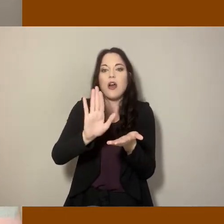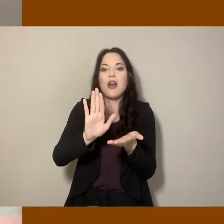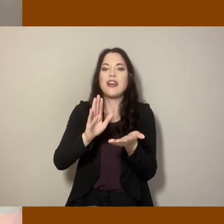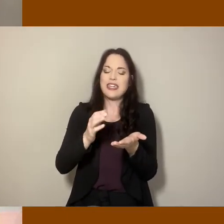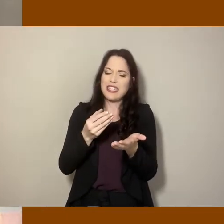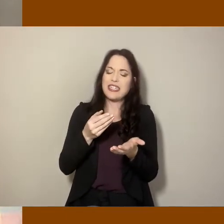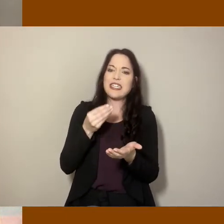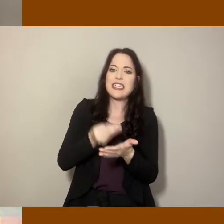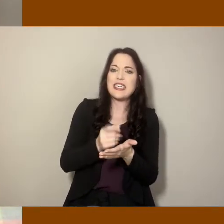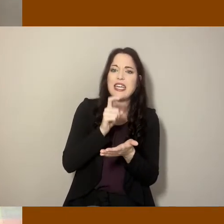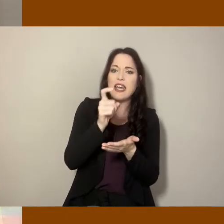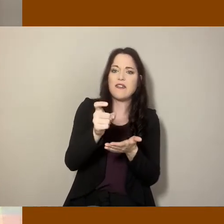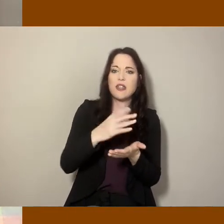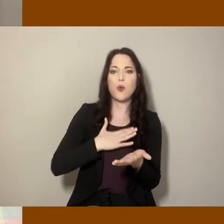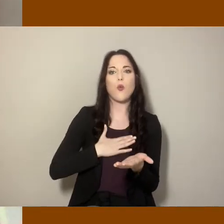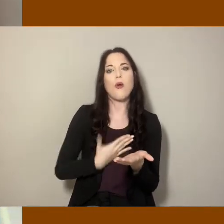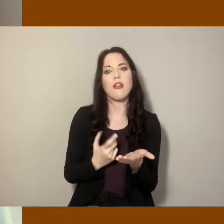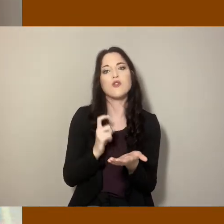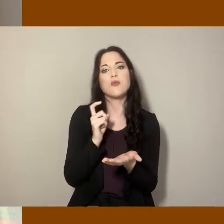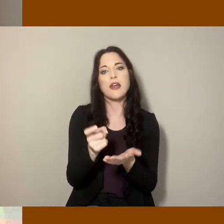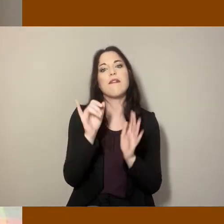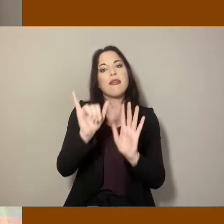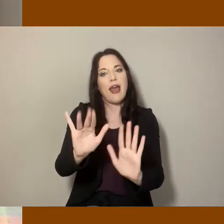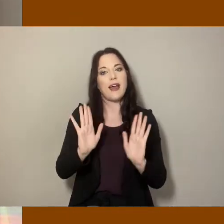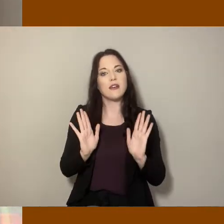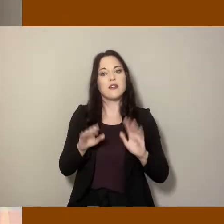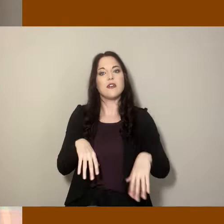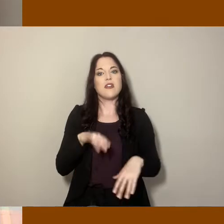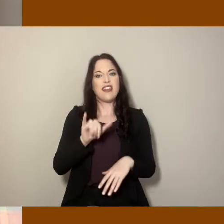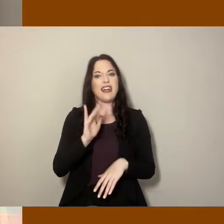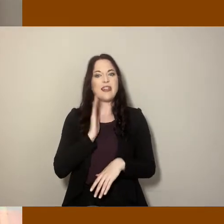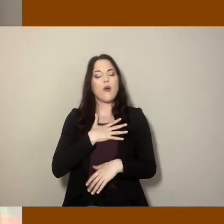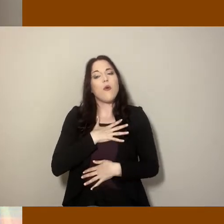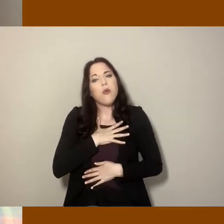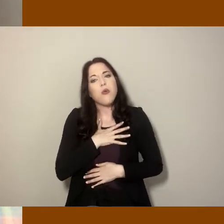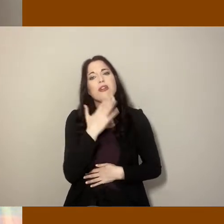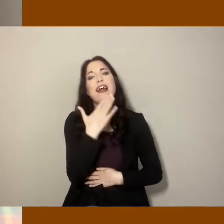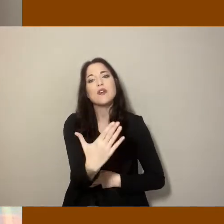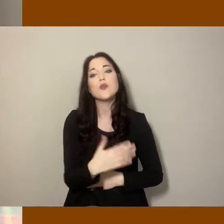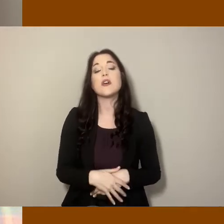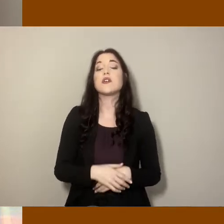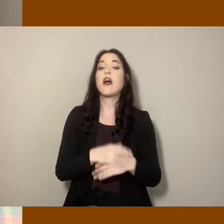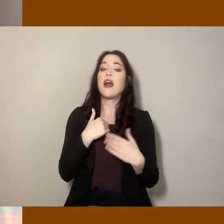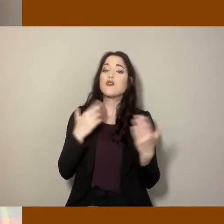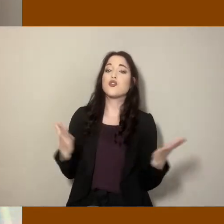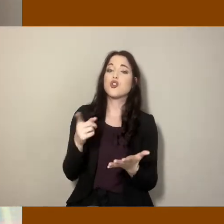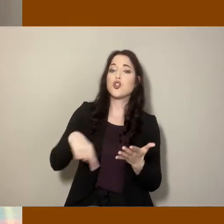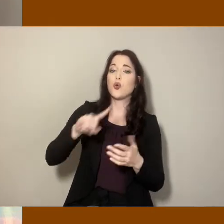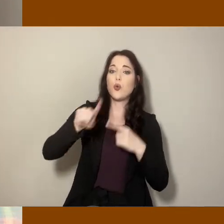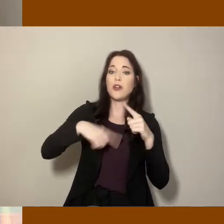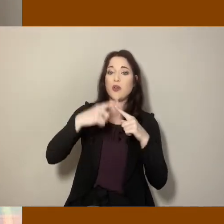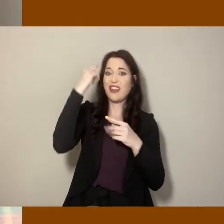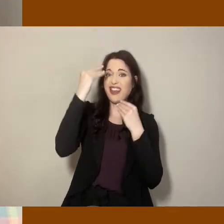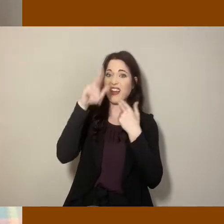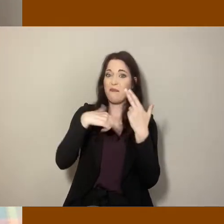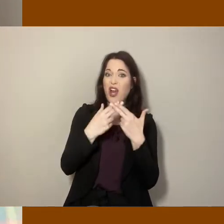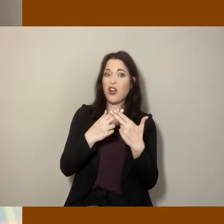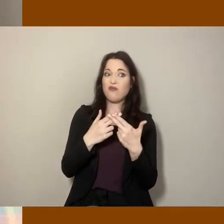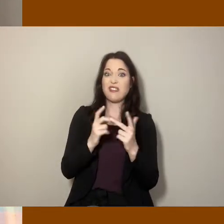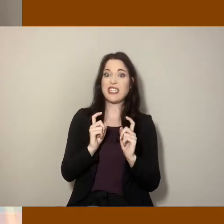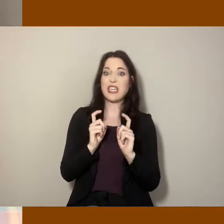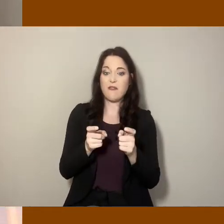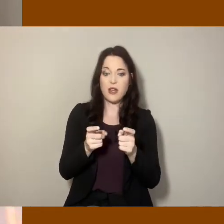the willingness to give. So I would encourage you, as you think about giving, it may not be money, it may